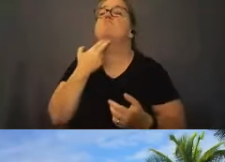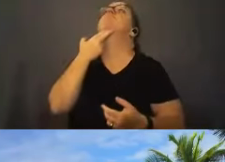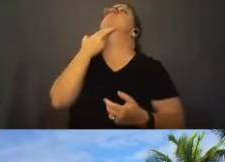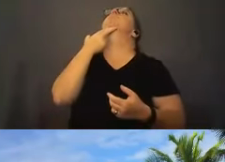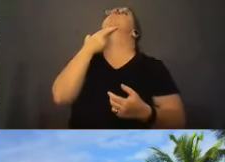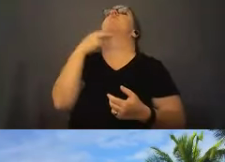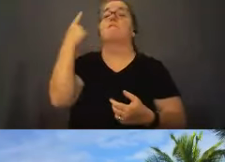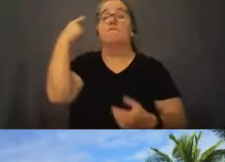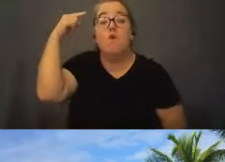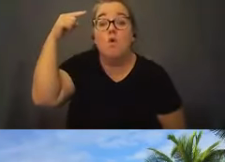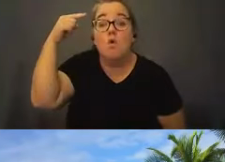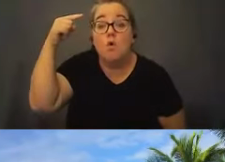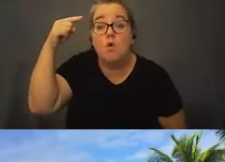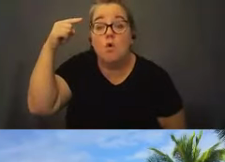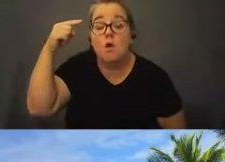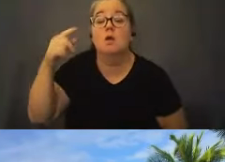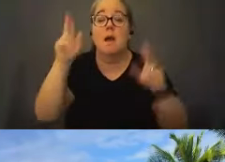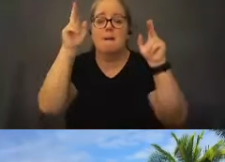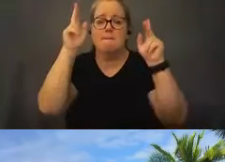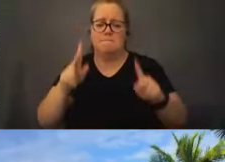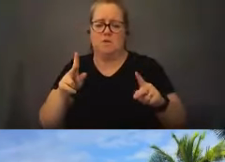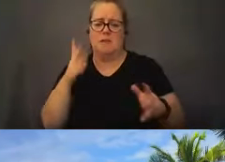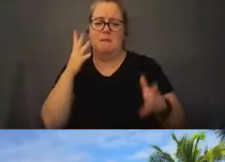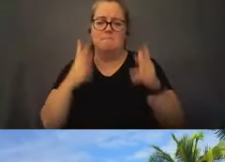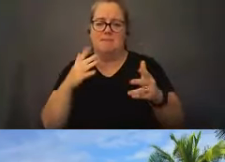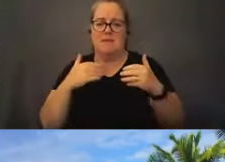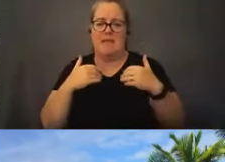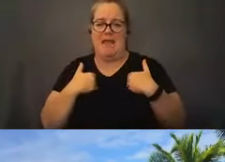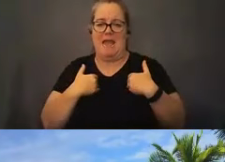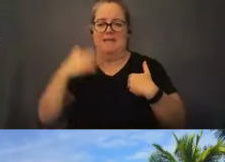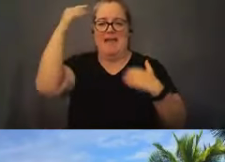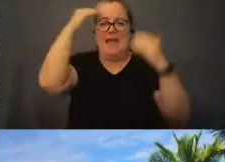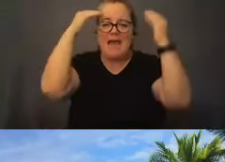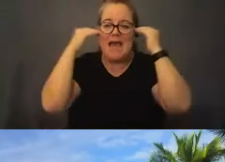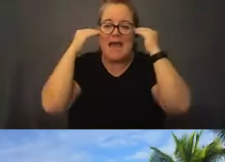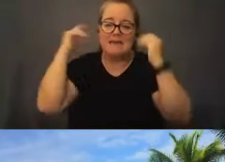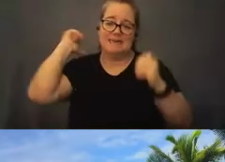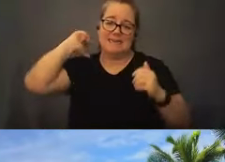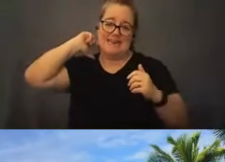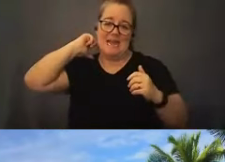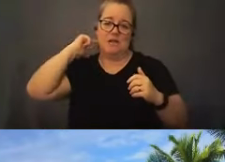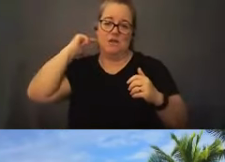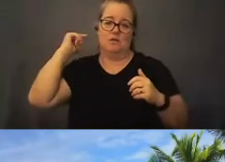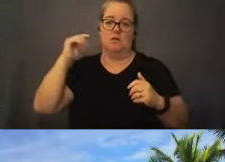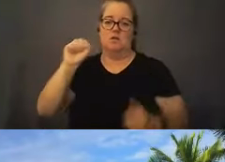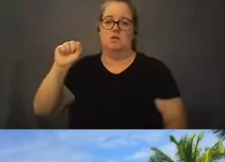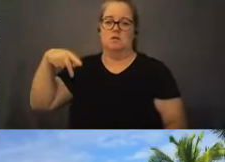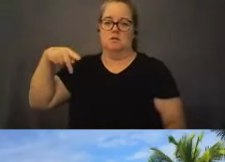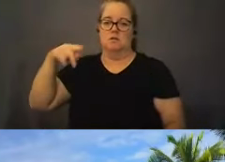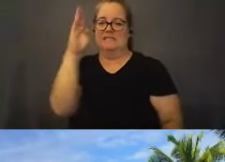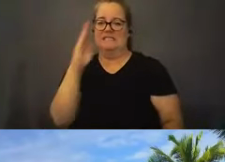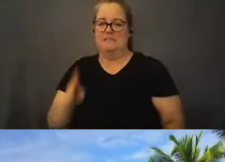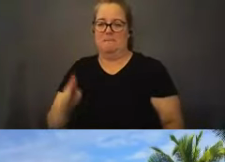for someone that we think has a head, neck, or spinal injury. So that means somebody fell